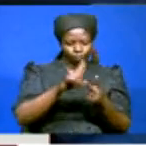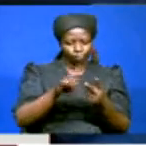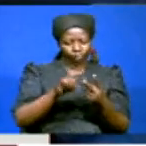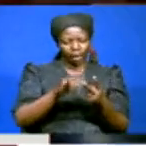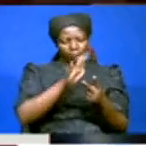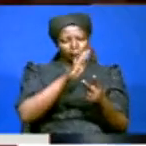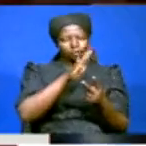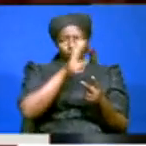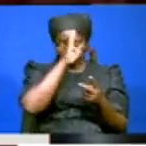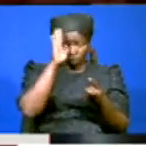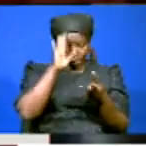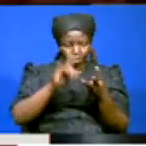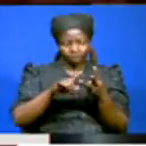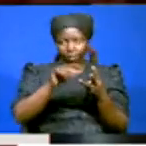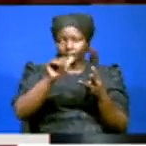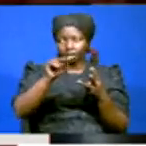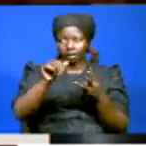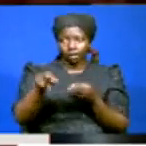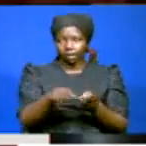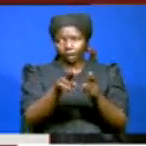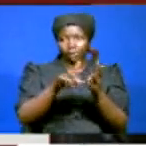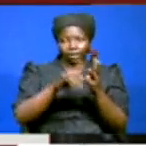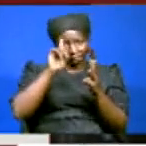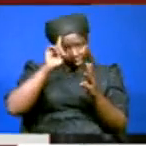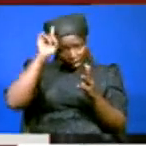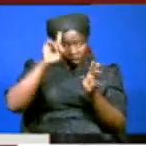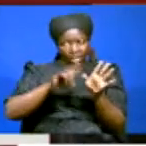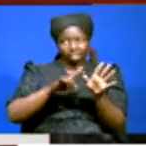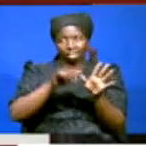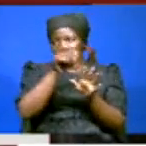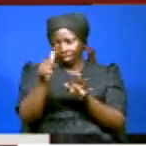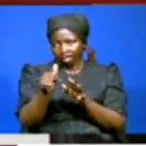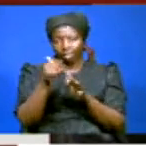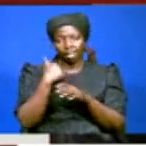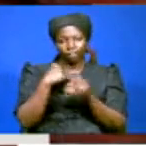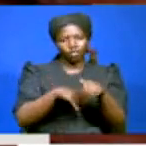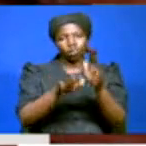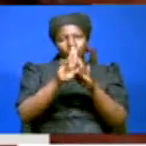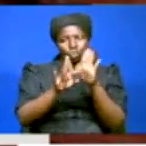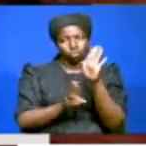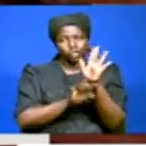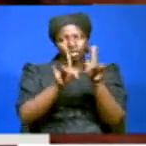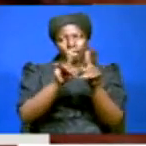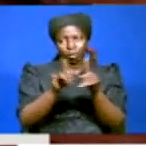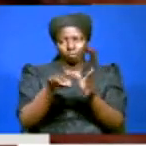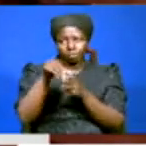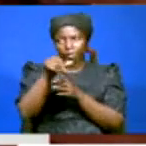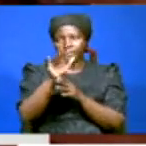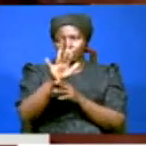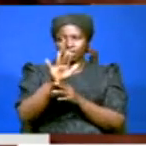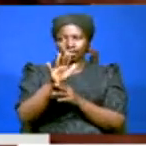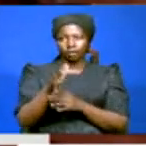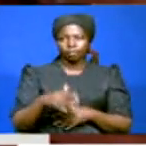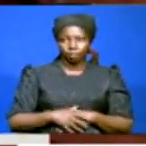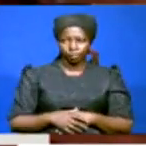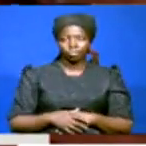and Turkana are the counties said to have complied with pensions remittances and cleared their dues. Kiili wants